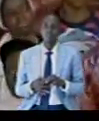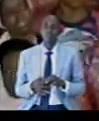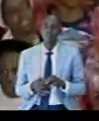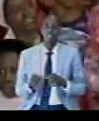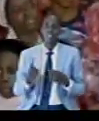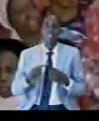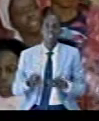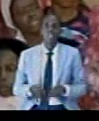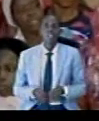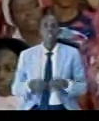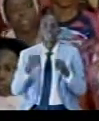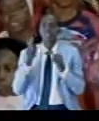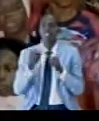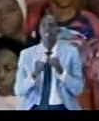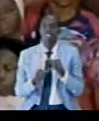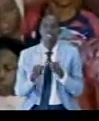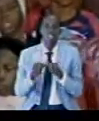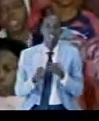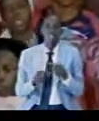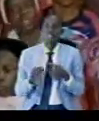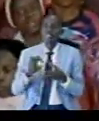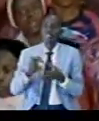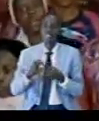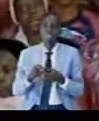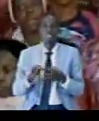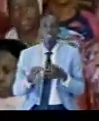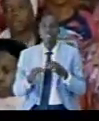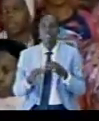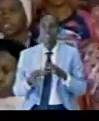To break every chain.